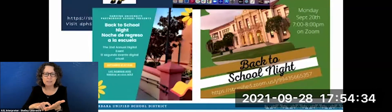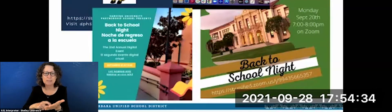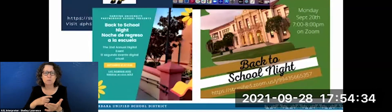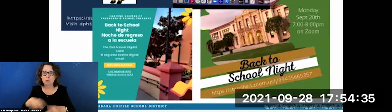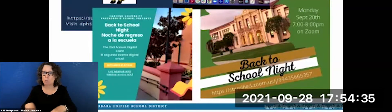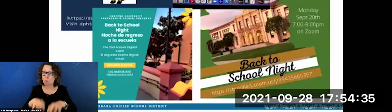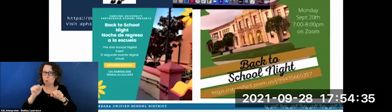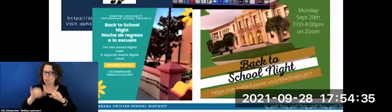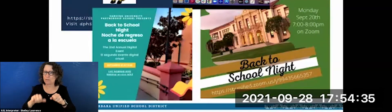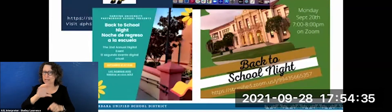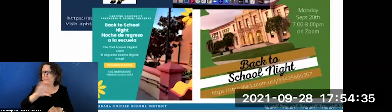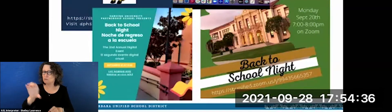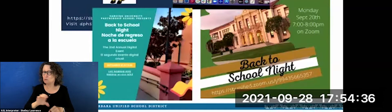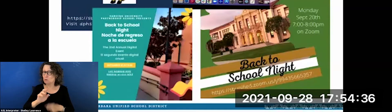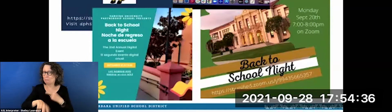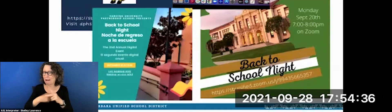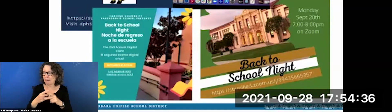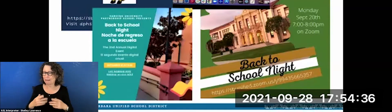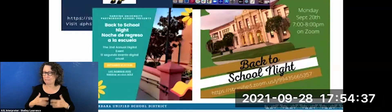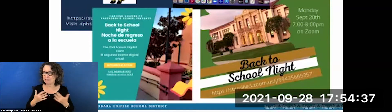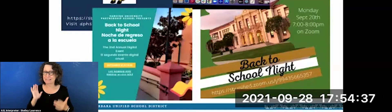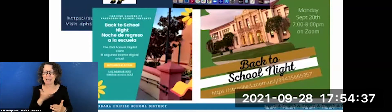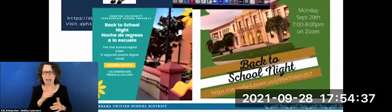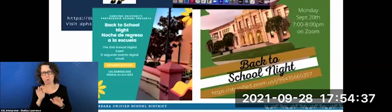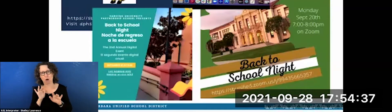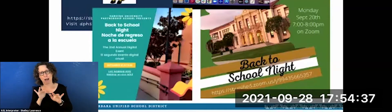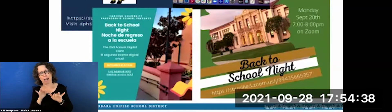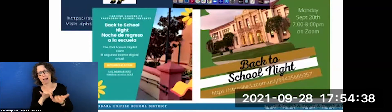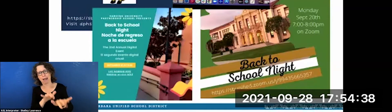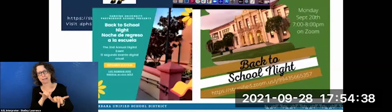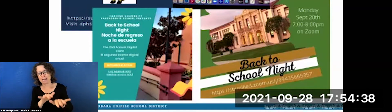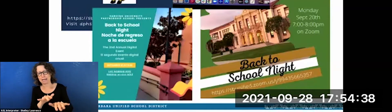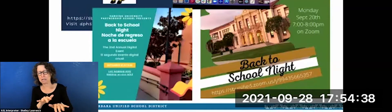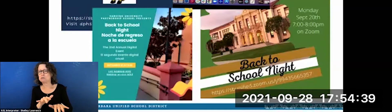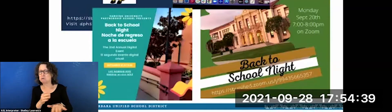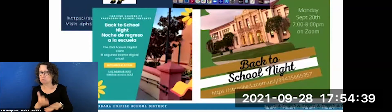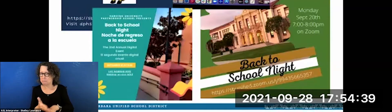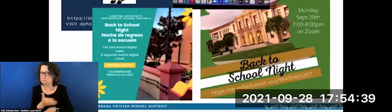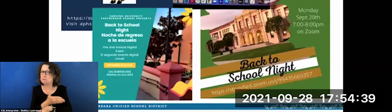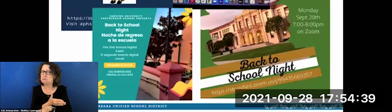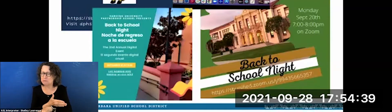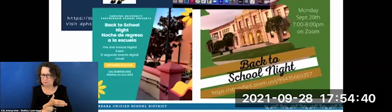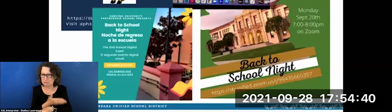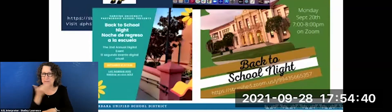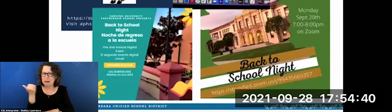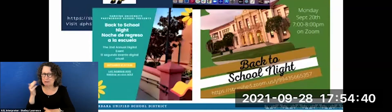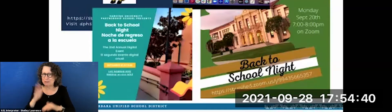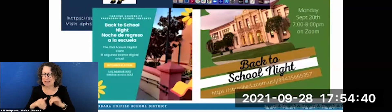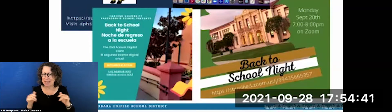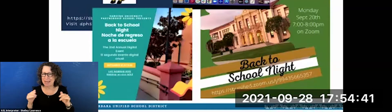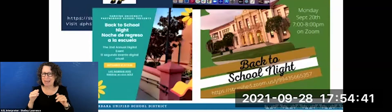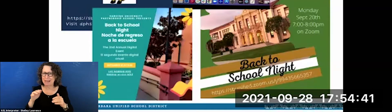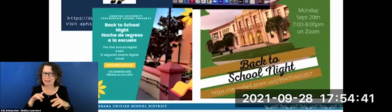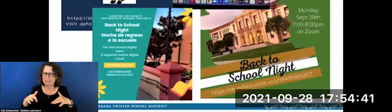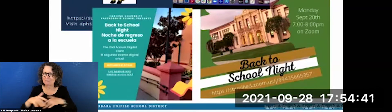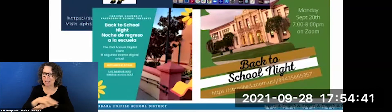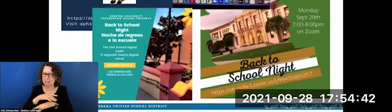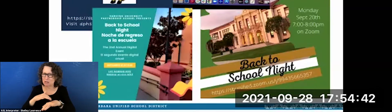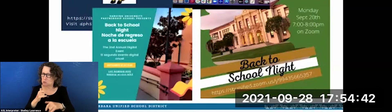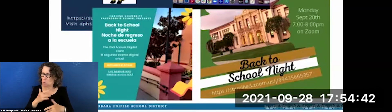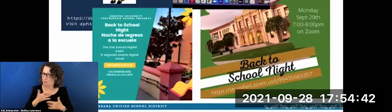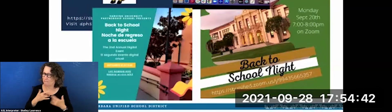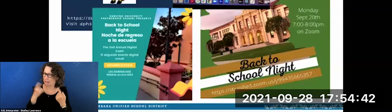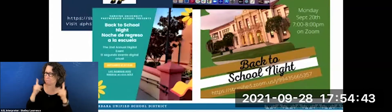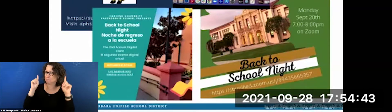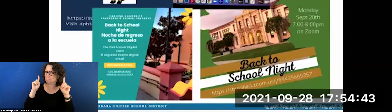hold these online events, our attendance at these meetings are improved, and we are finding a lot of success with these